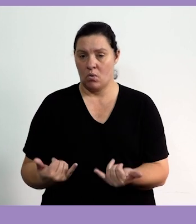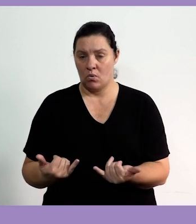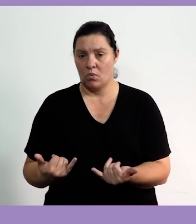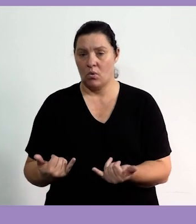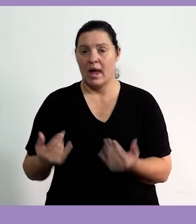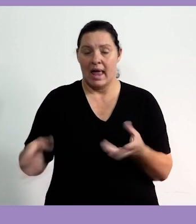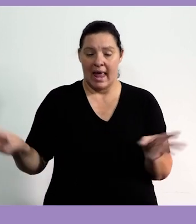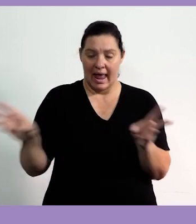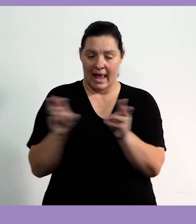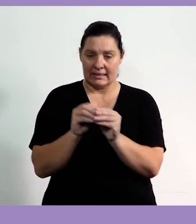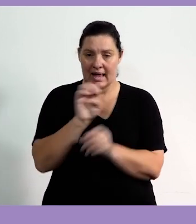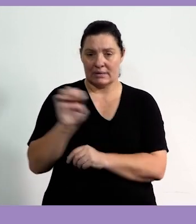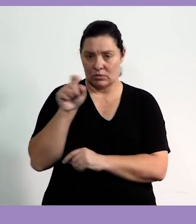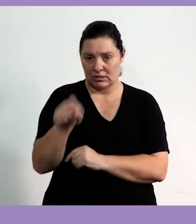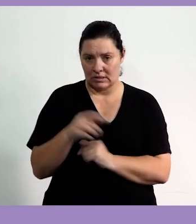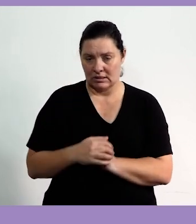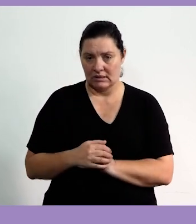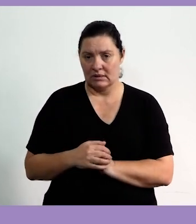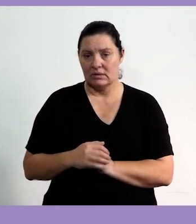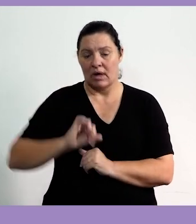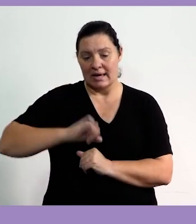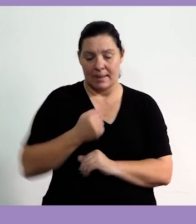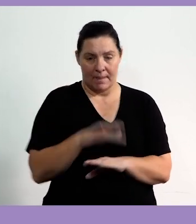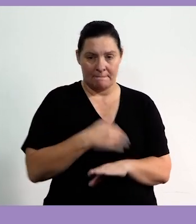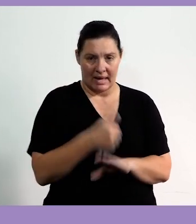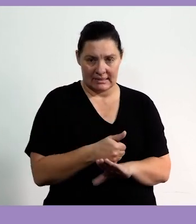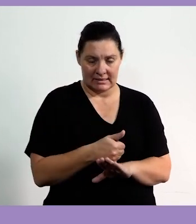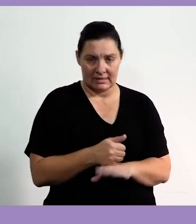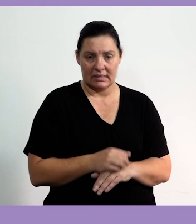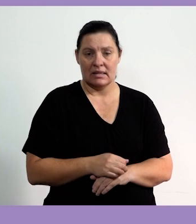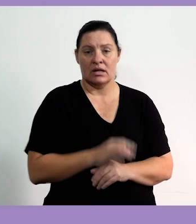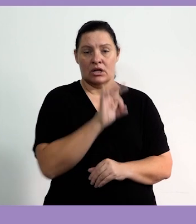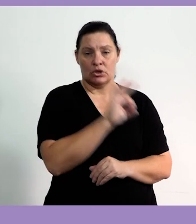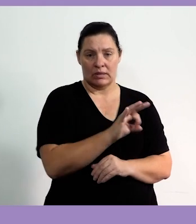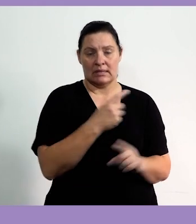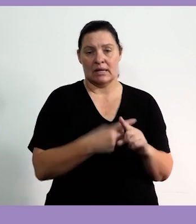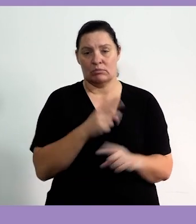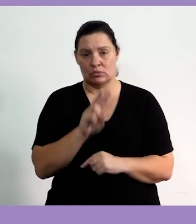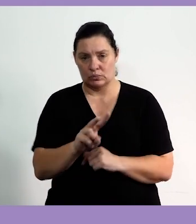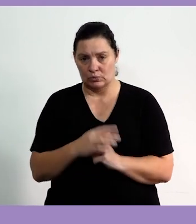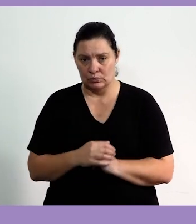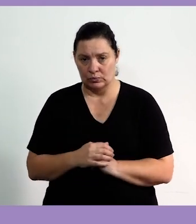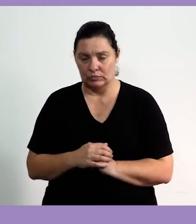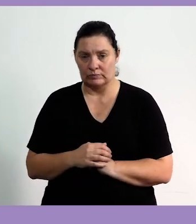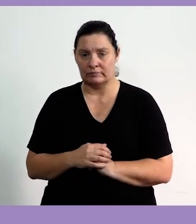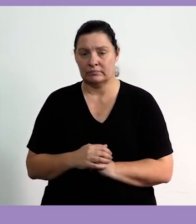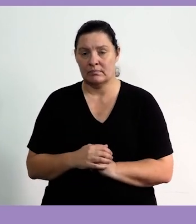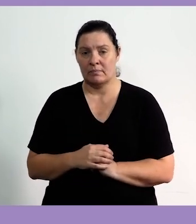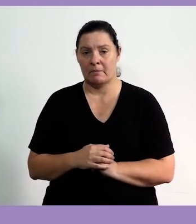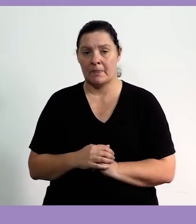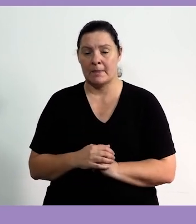we are going to add the exponents. So we are going to keep the base. So our base is 3